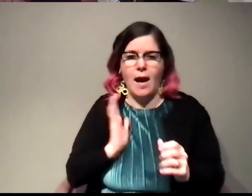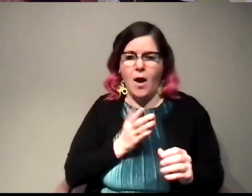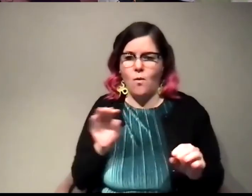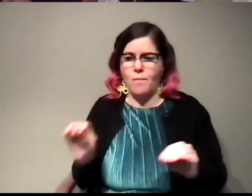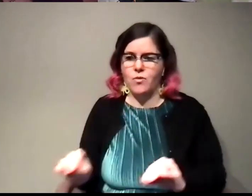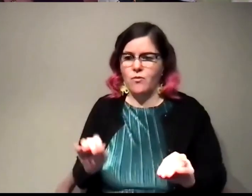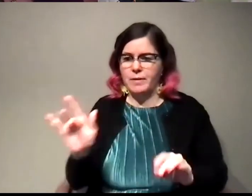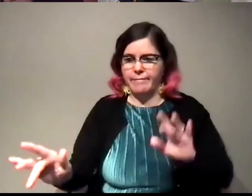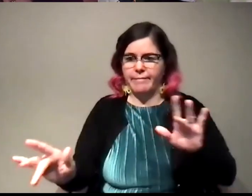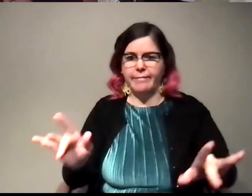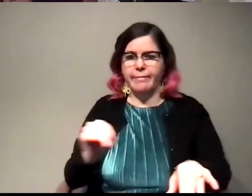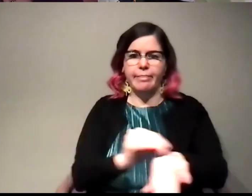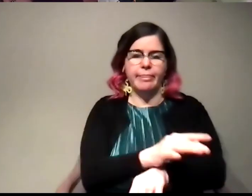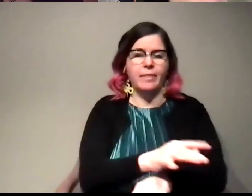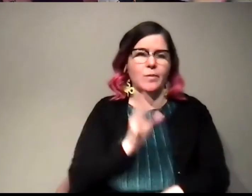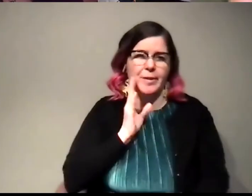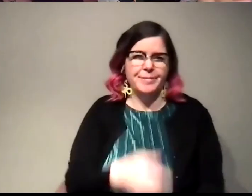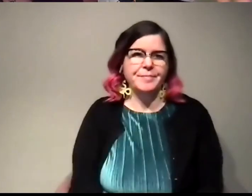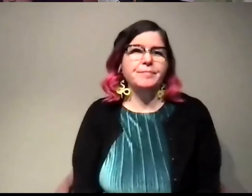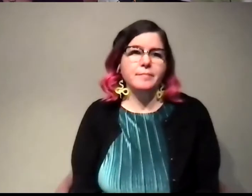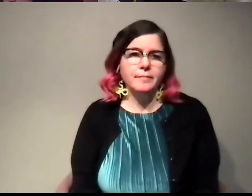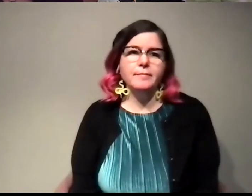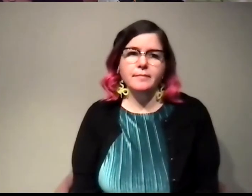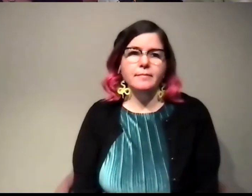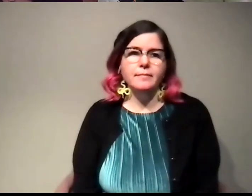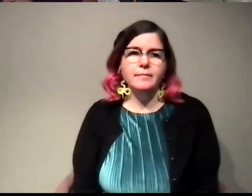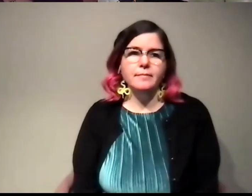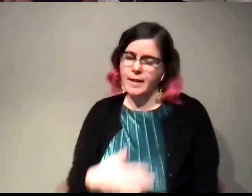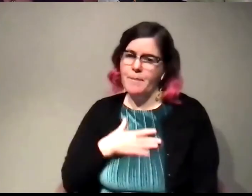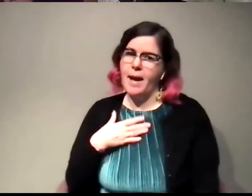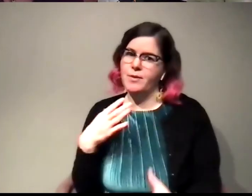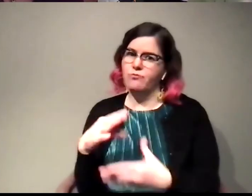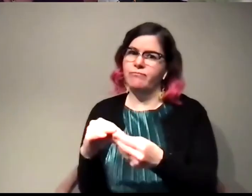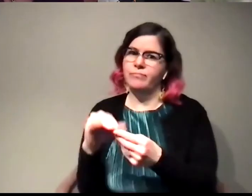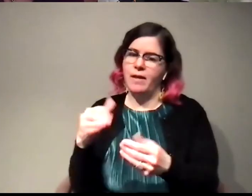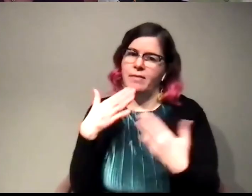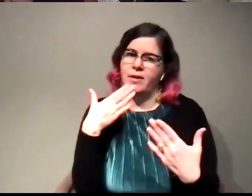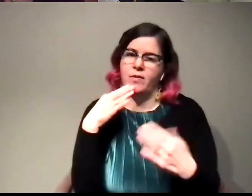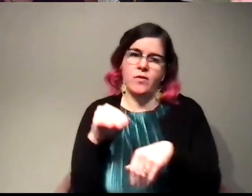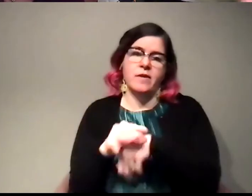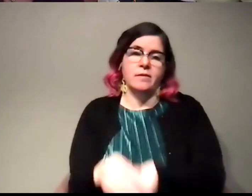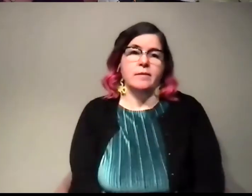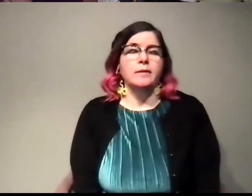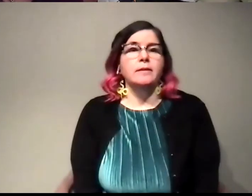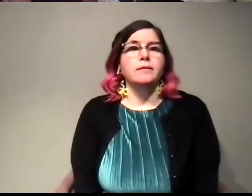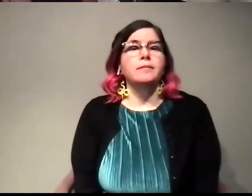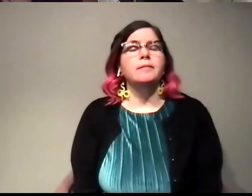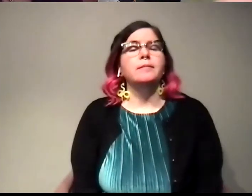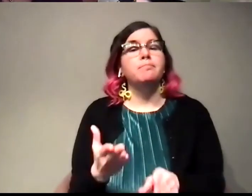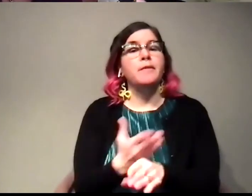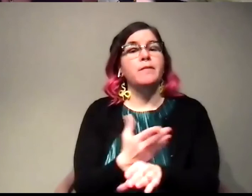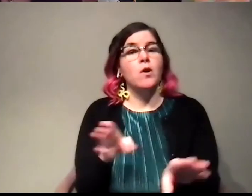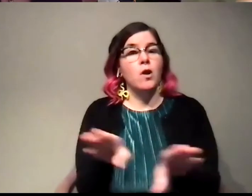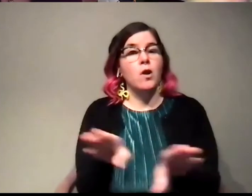affect these animals. So that is, I'm so glad you brought that up. Thank you for that advice. Before we wrap up, is